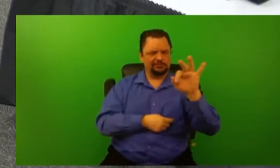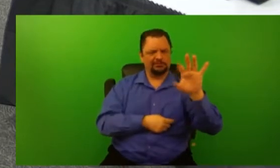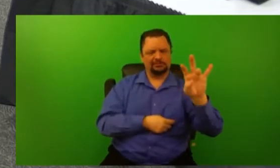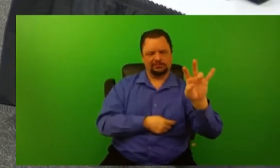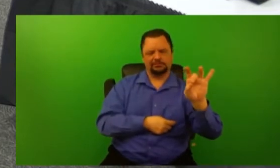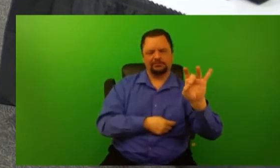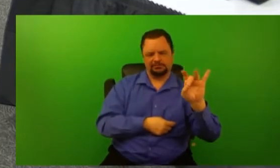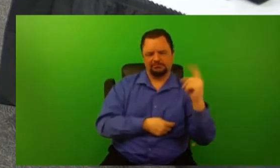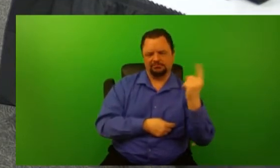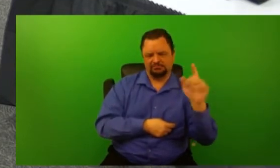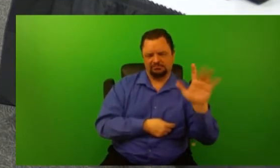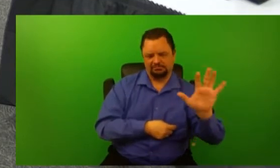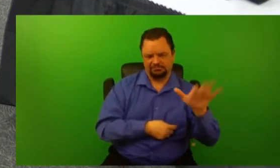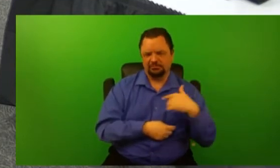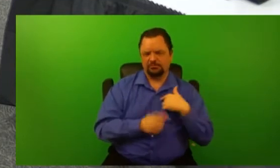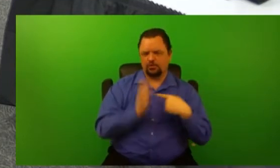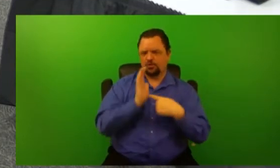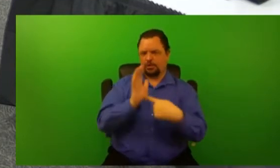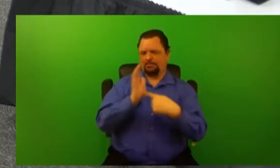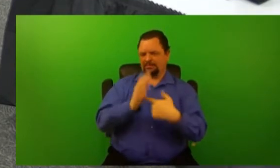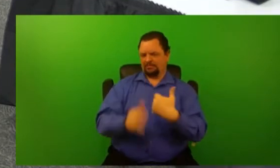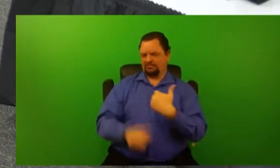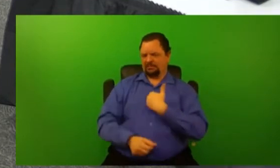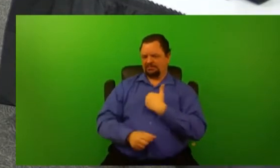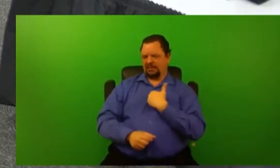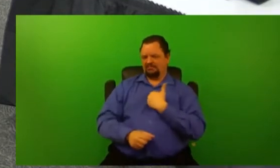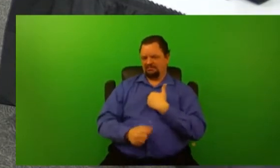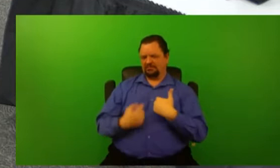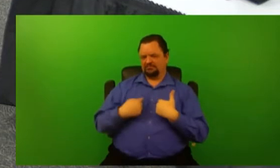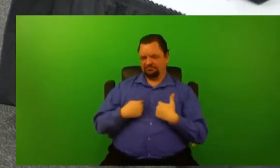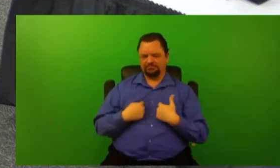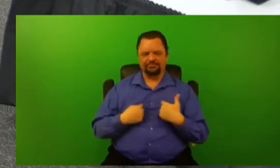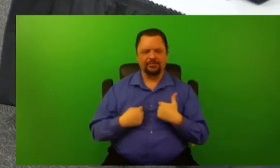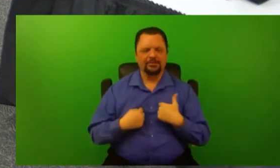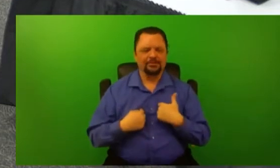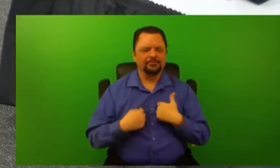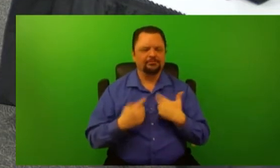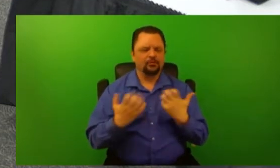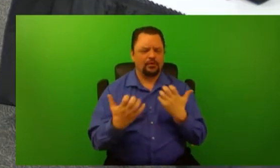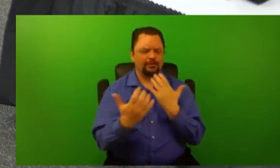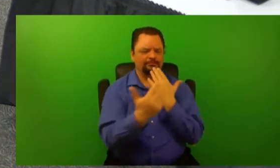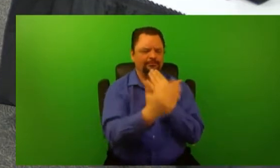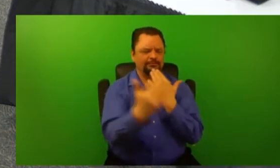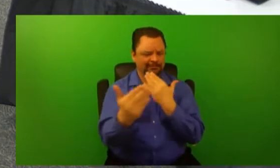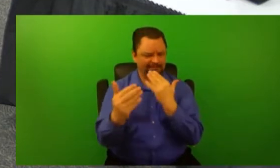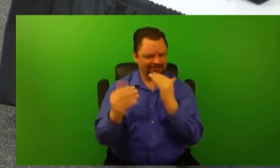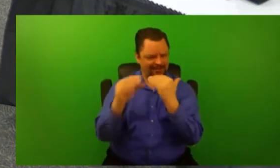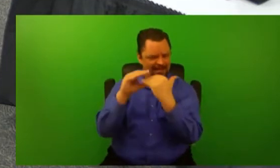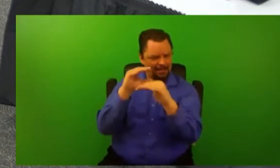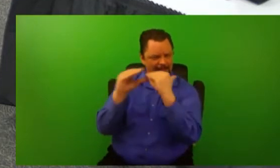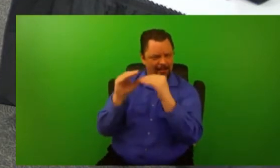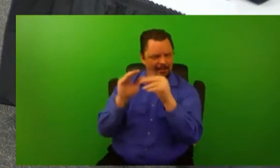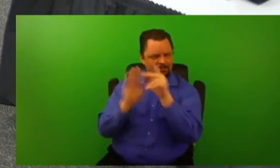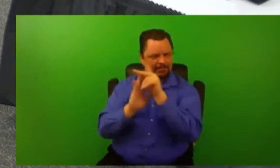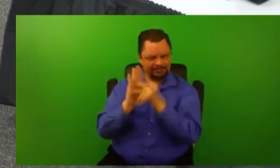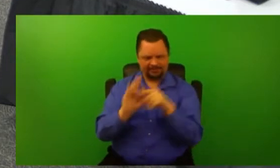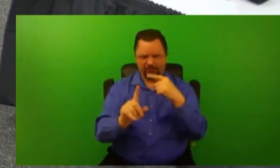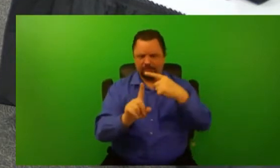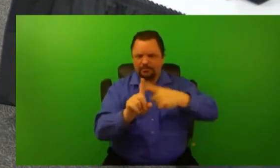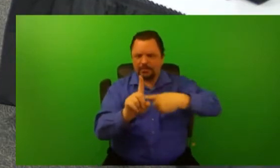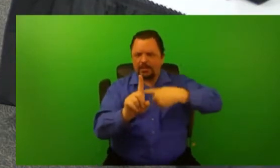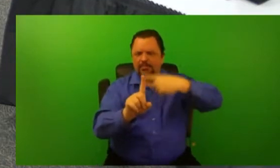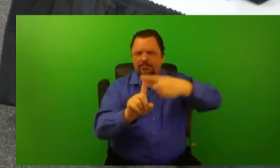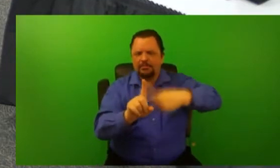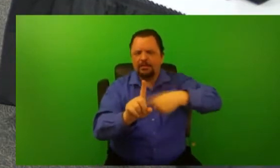myself. Okay. I really appreciate the changes in the email policy. for months and months. I've been sending stuff, not sure